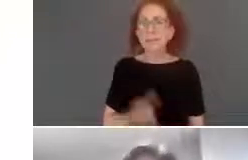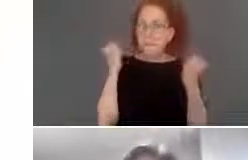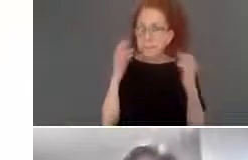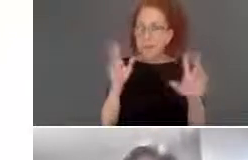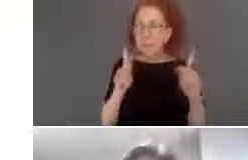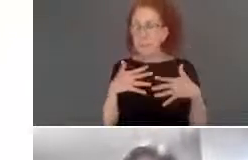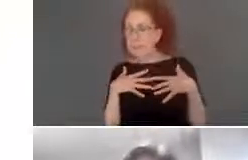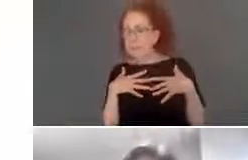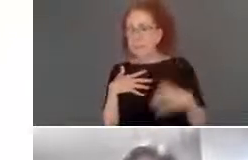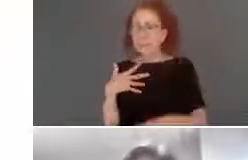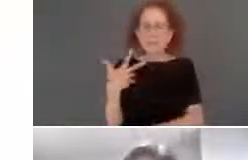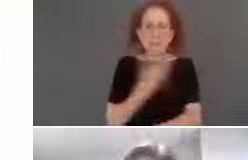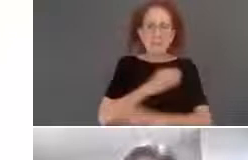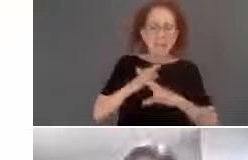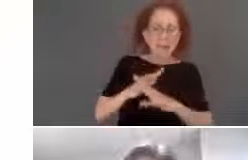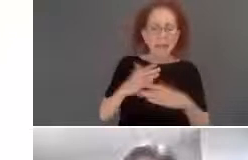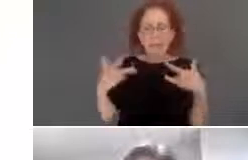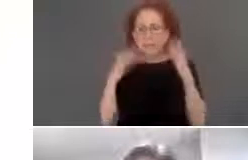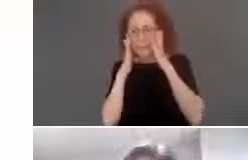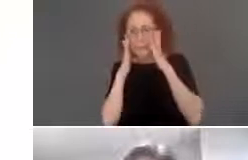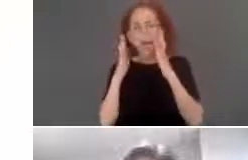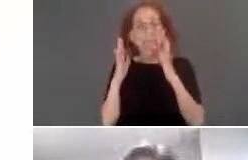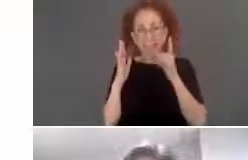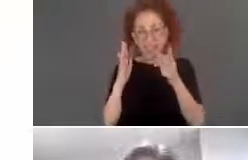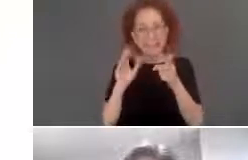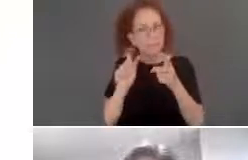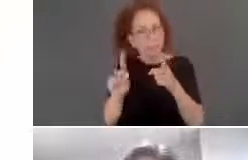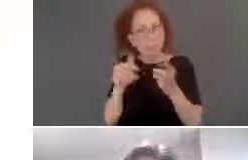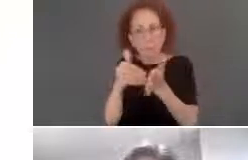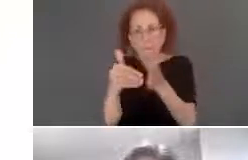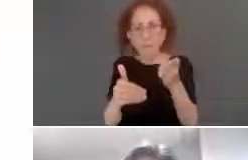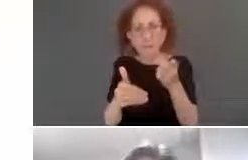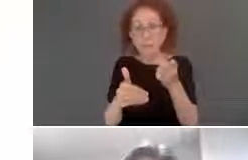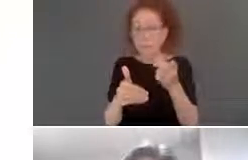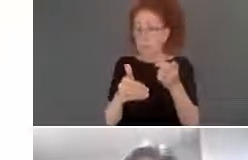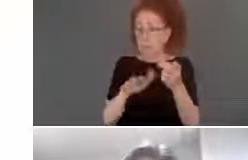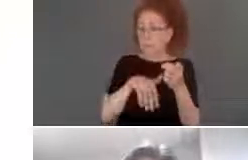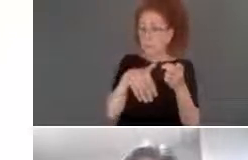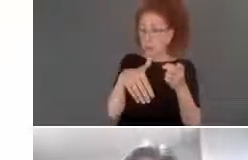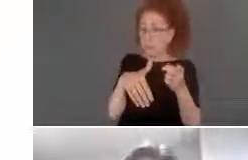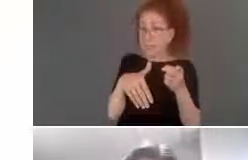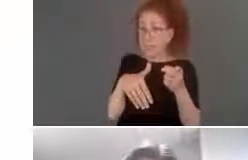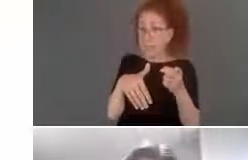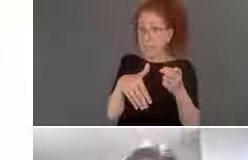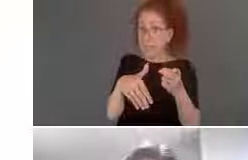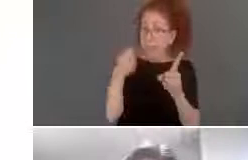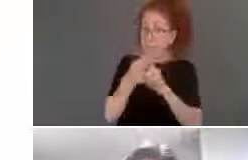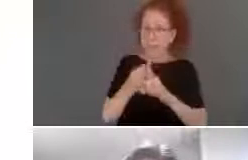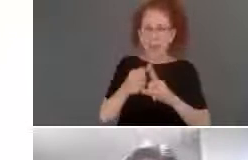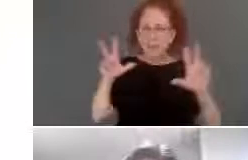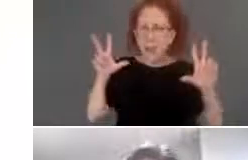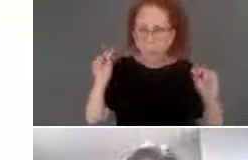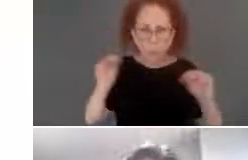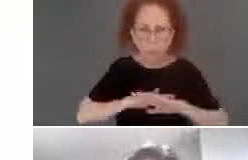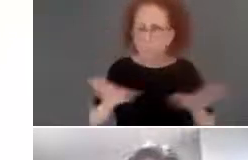these vaccines. And this is a question I get a lot. Do vaccines affect fertility? And the answer is no.